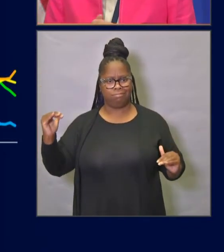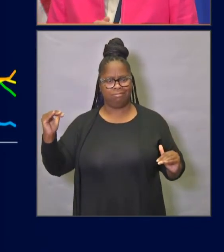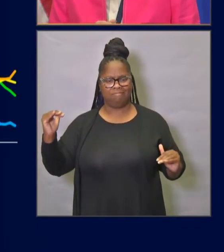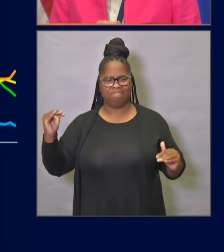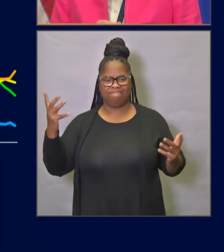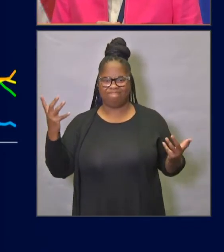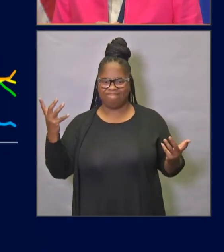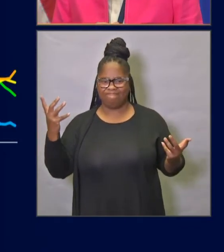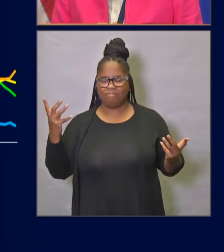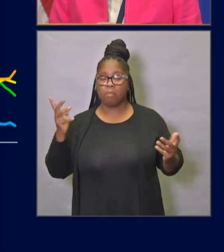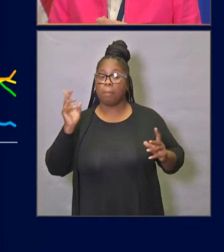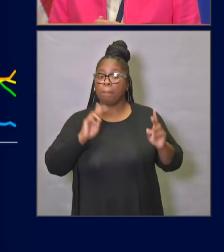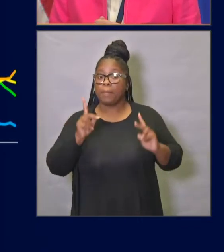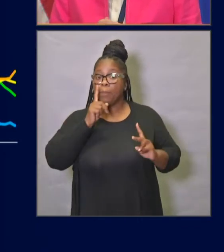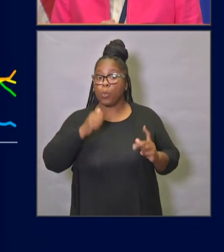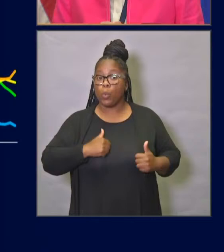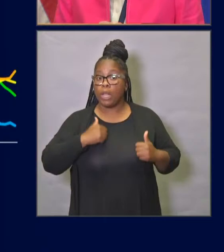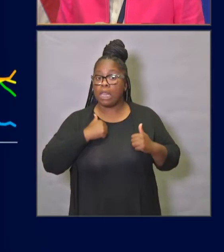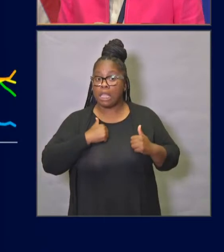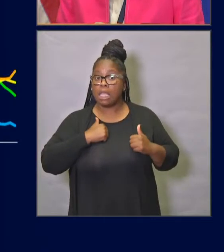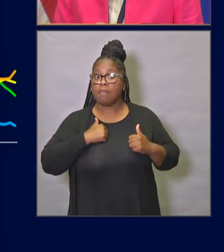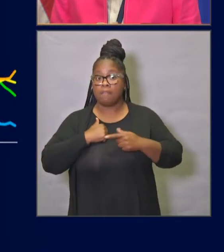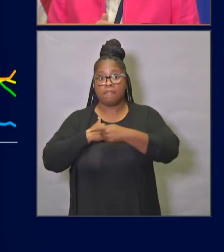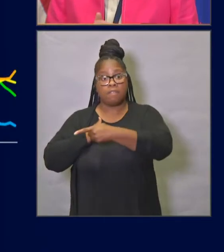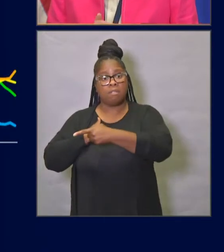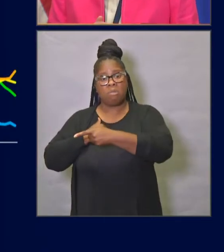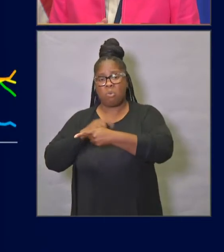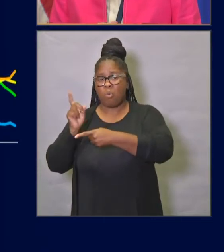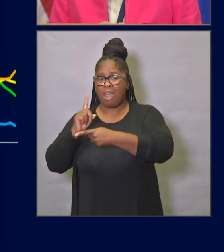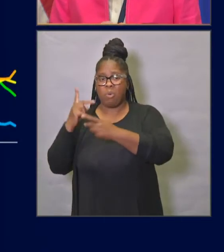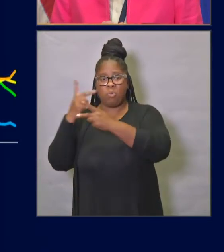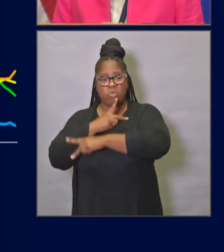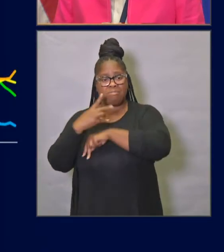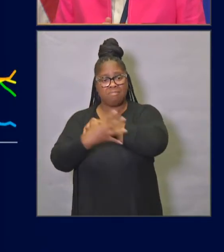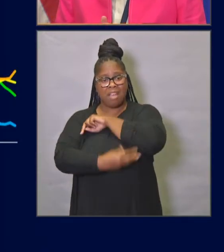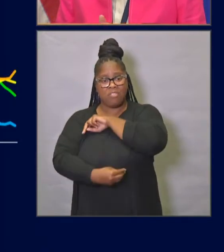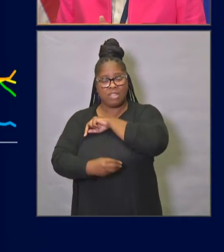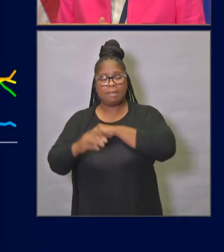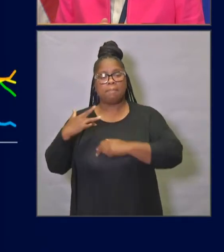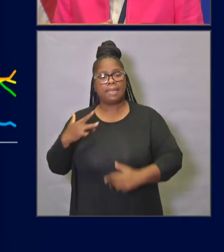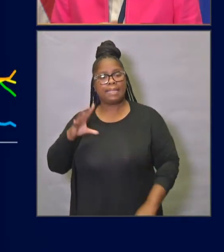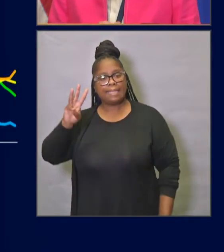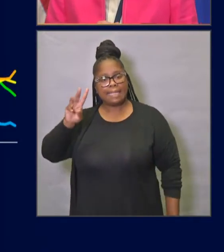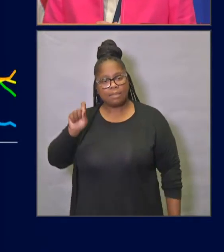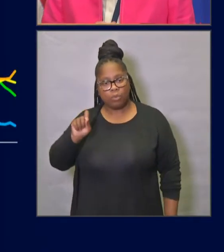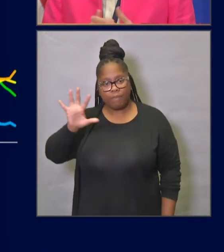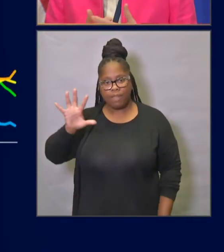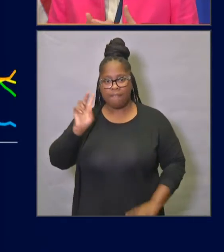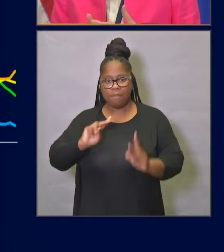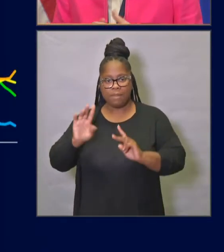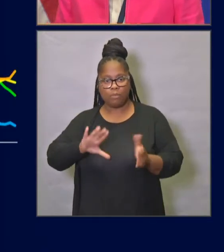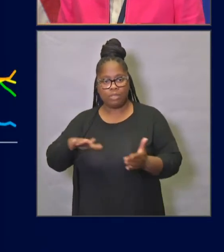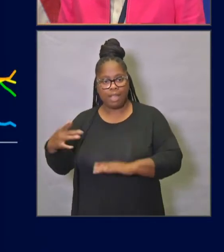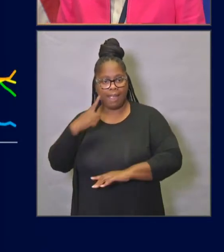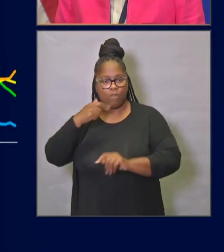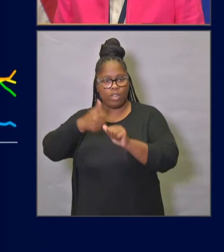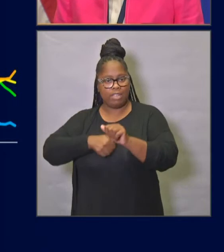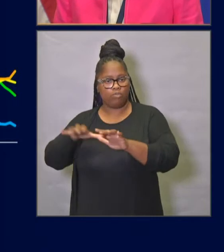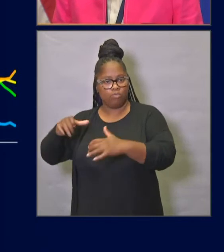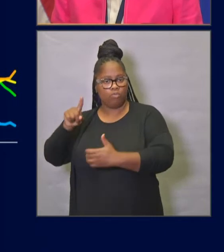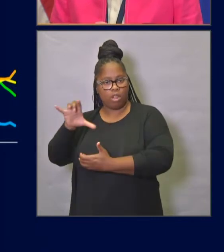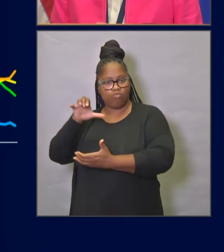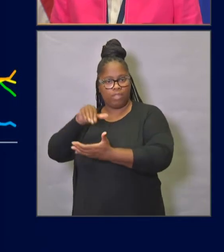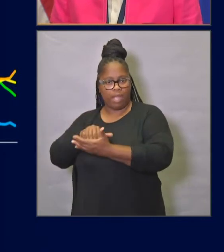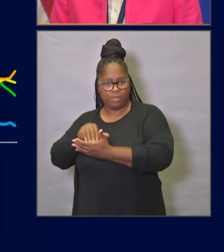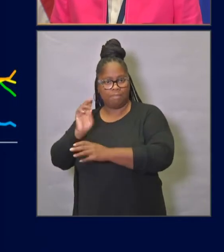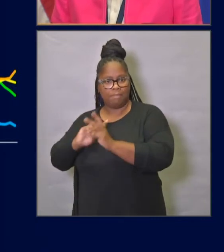amongst people living in areas with highest rates of poverty were 6.5 deaths per 100,000 people. That's about 3 times the